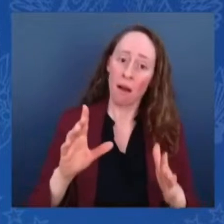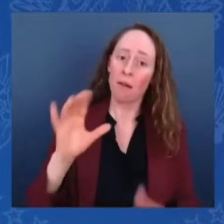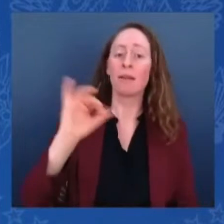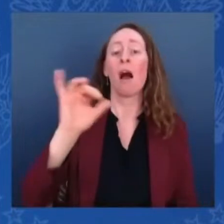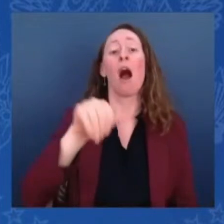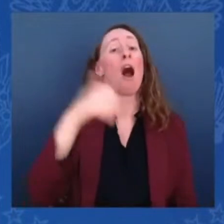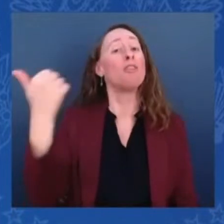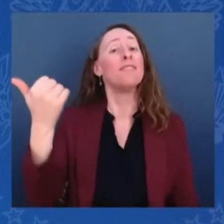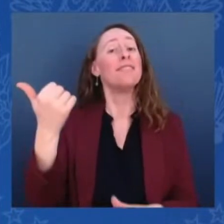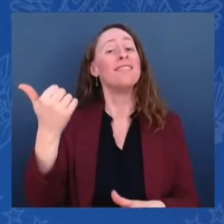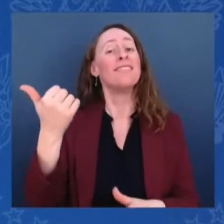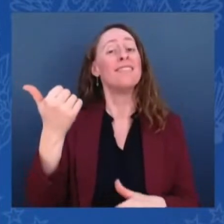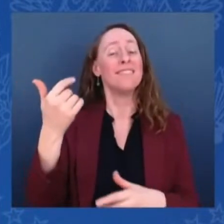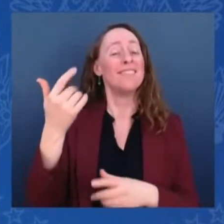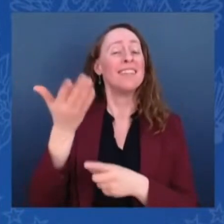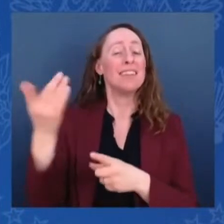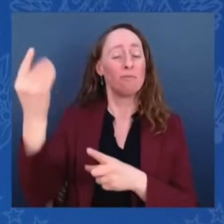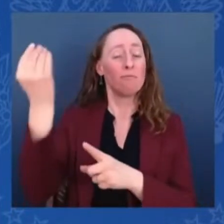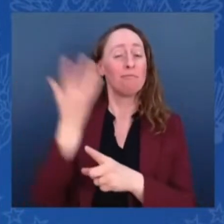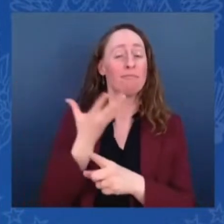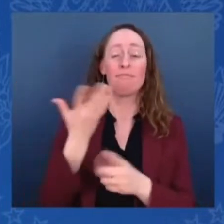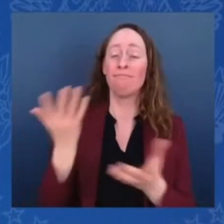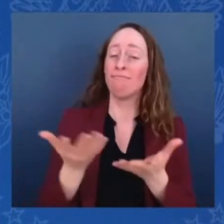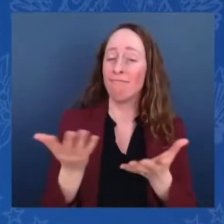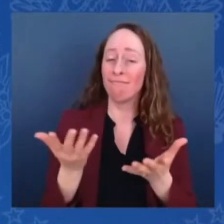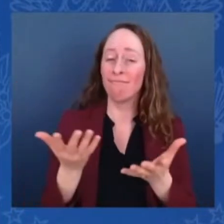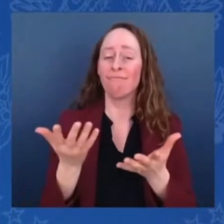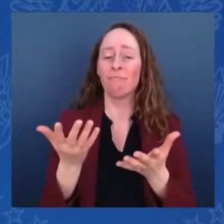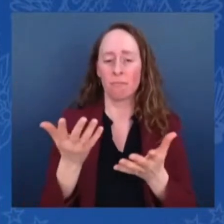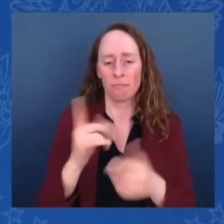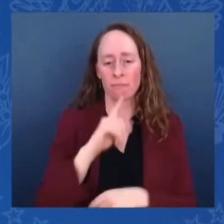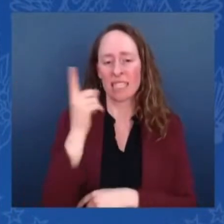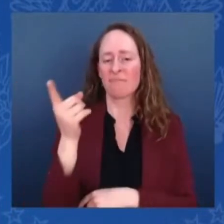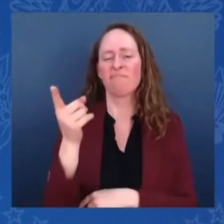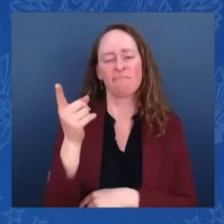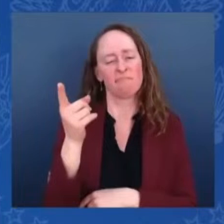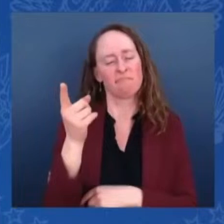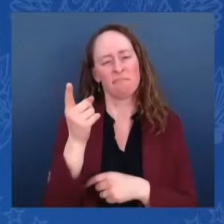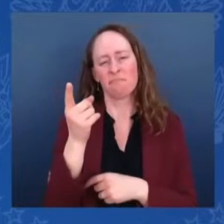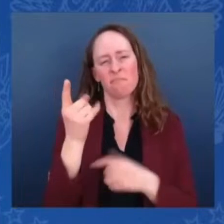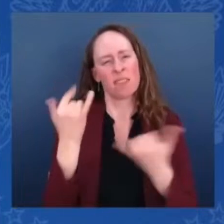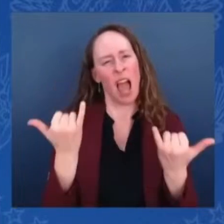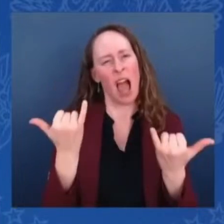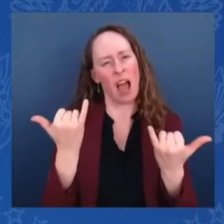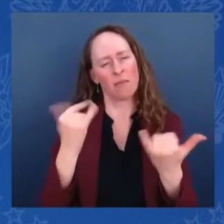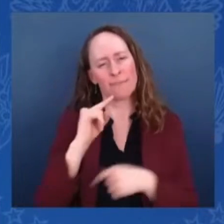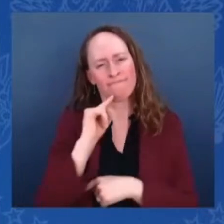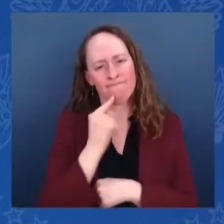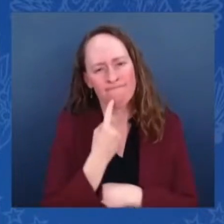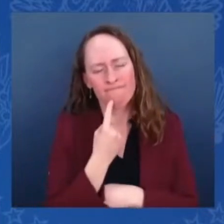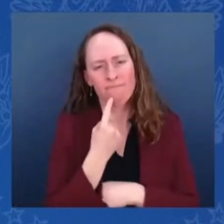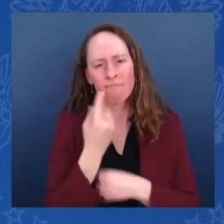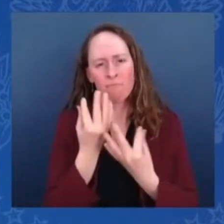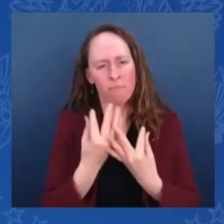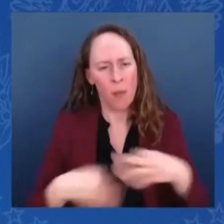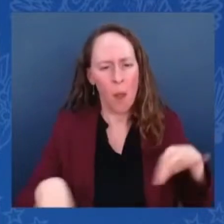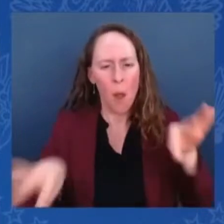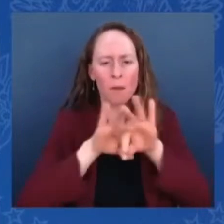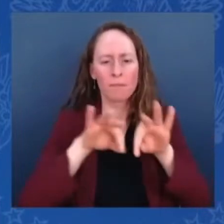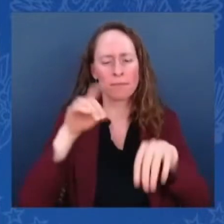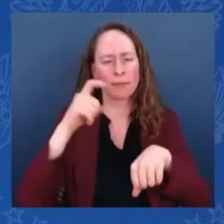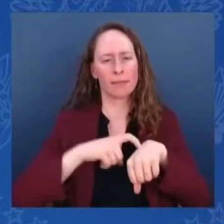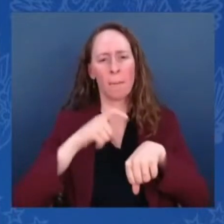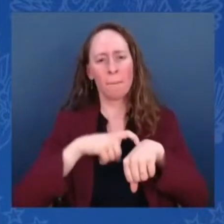greater premium than ever before on finding ways to cooperate, to coordinate, to work with other countries if we're going to